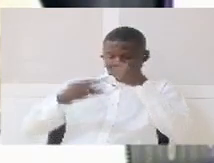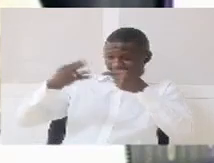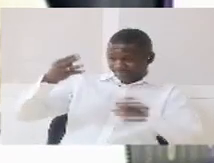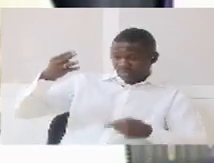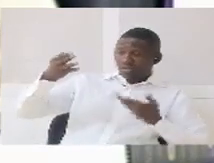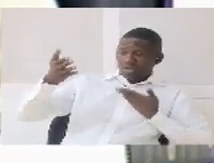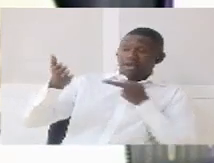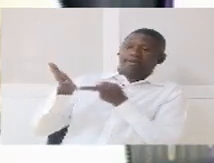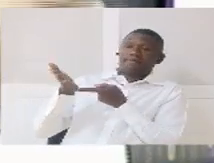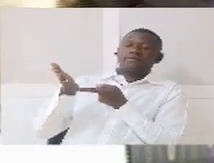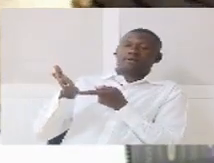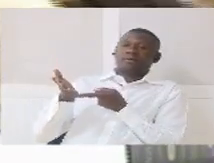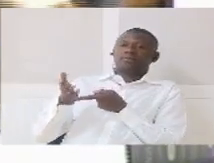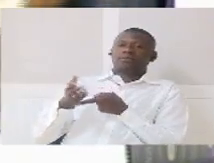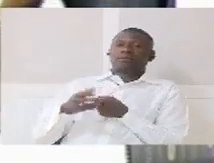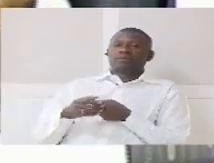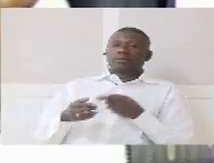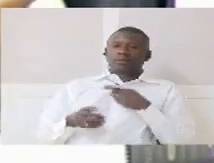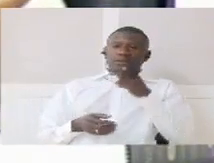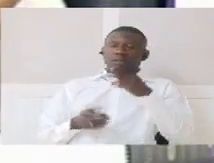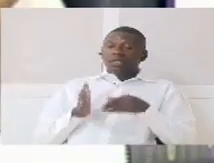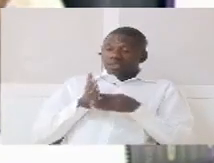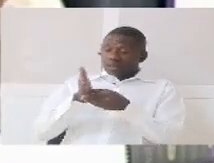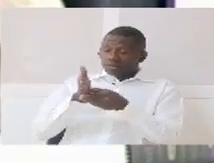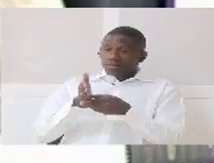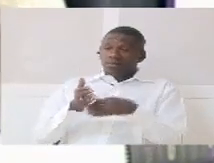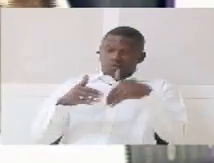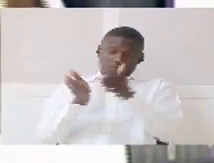officer, because you had the list with you. So, Miss Boyle Bafoleko,